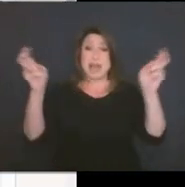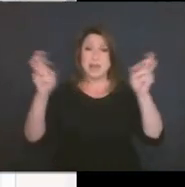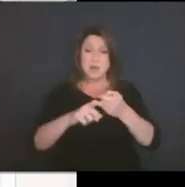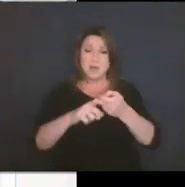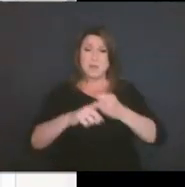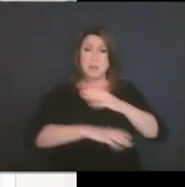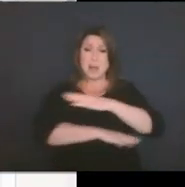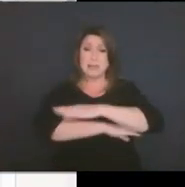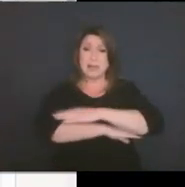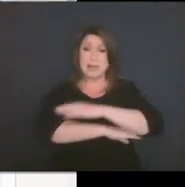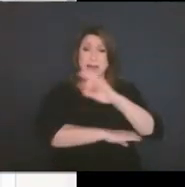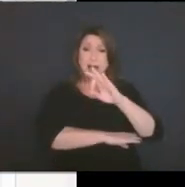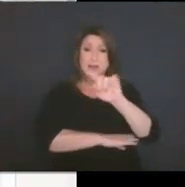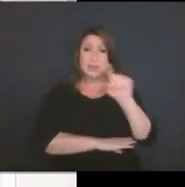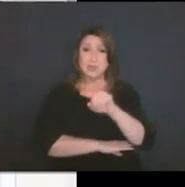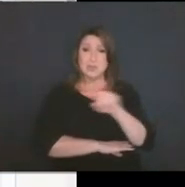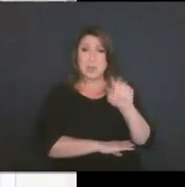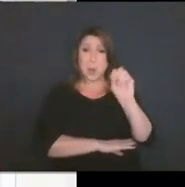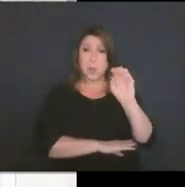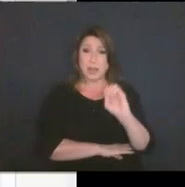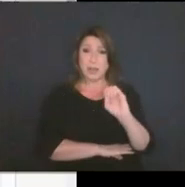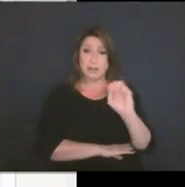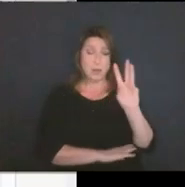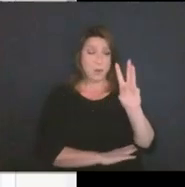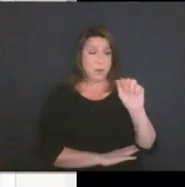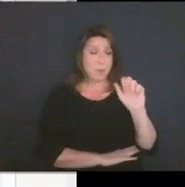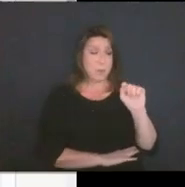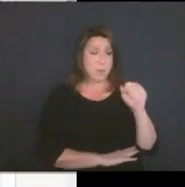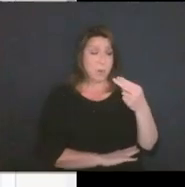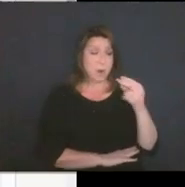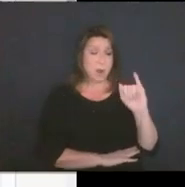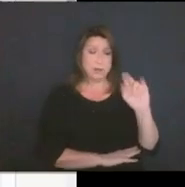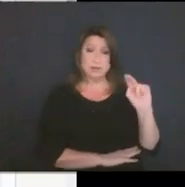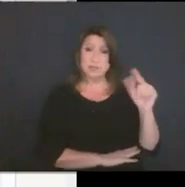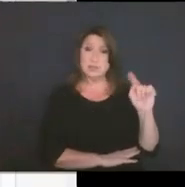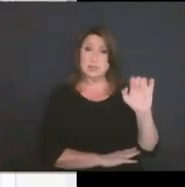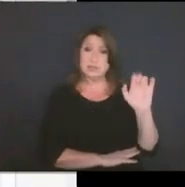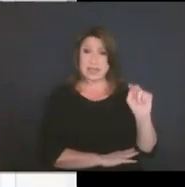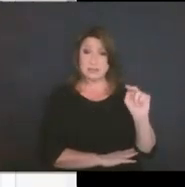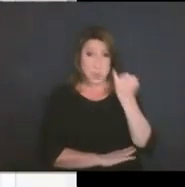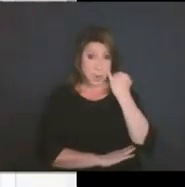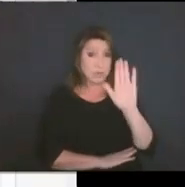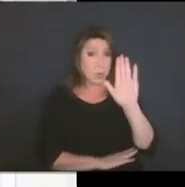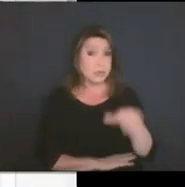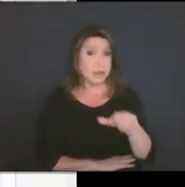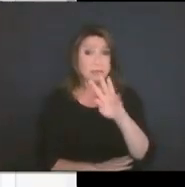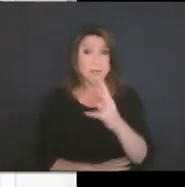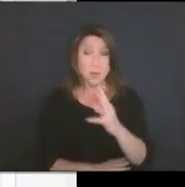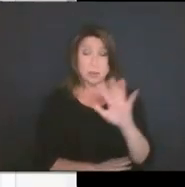be at the end of September. So if you have a 4th or 5th grader, I would really encourage you to let them be a part of this,